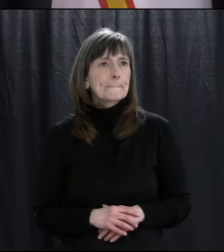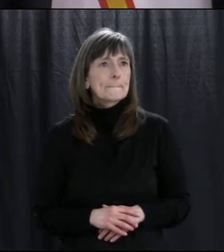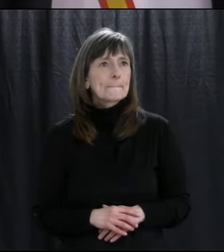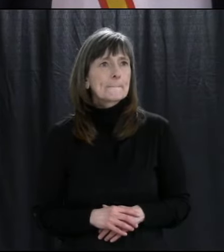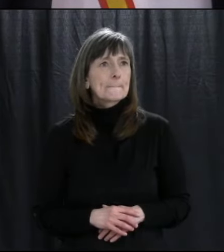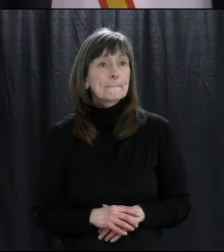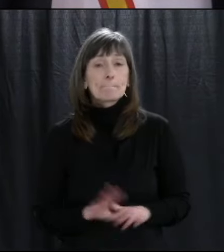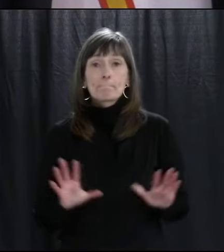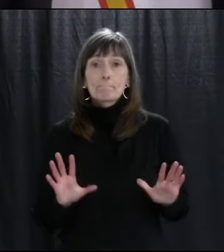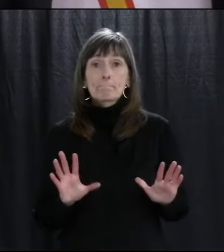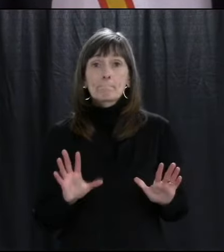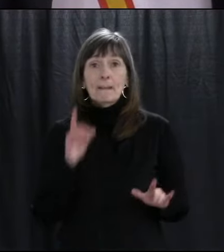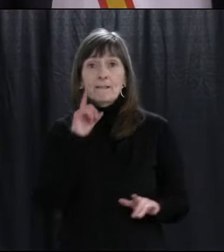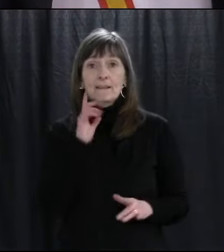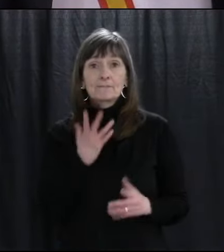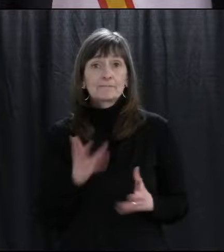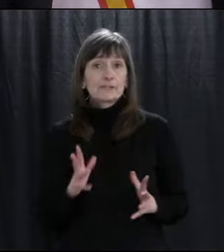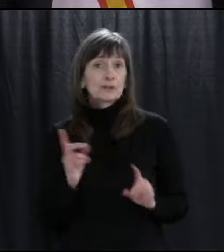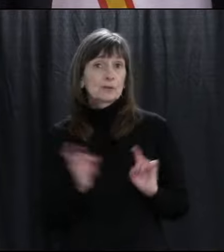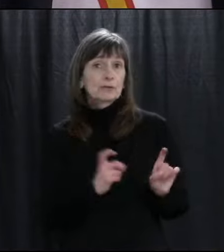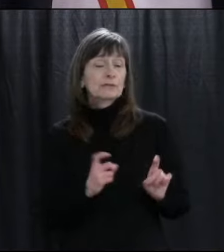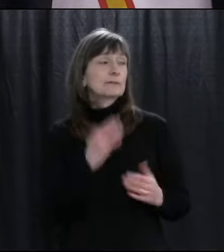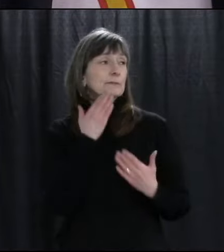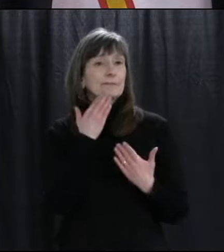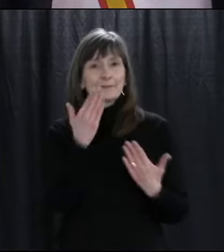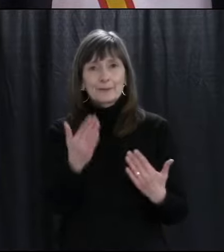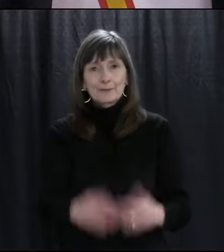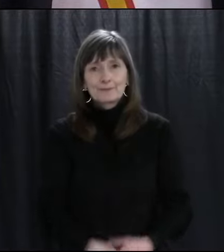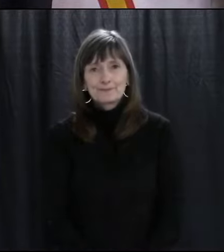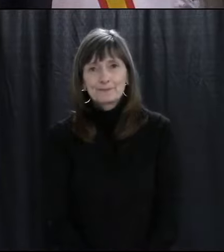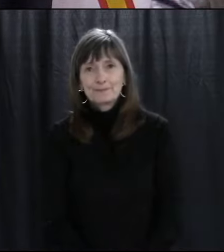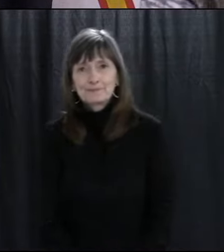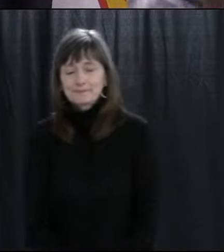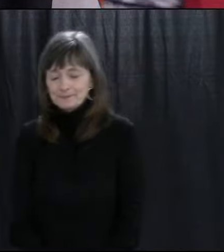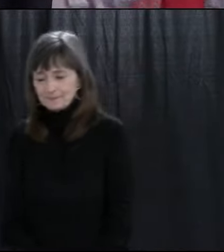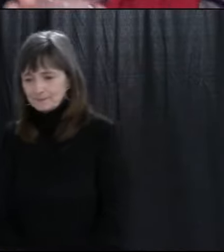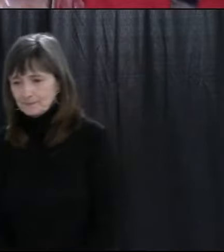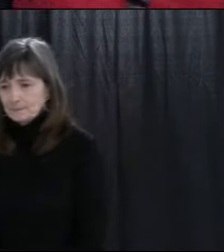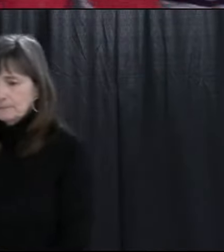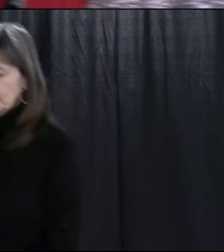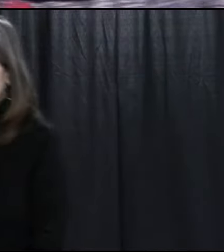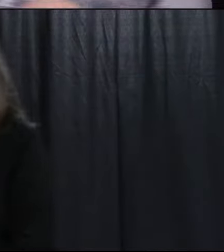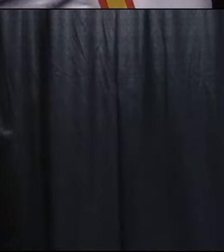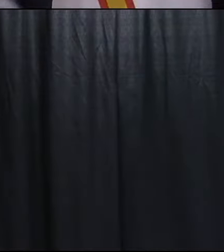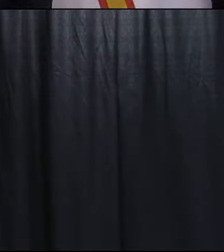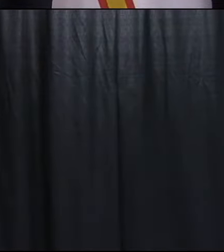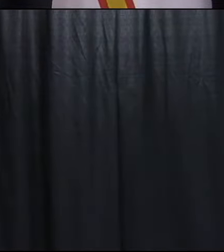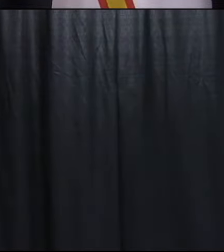Okay, I think we're done. we're good. Okay, thanks everyone.